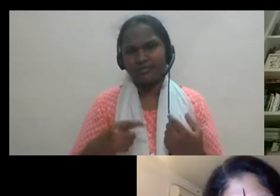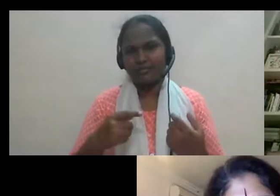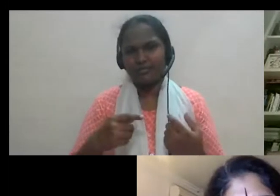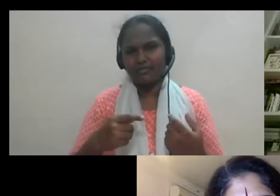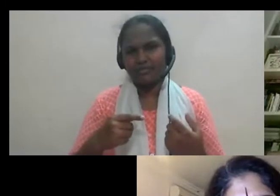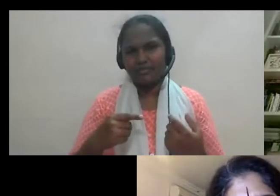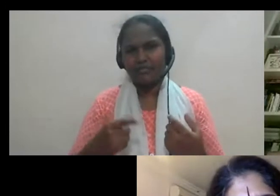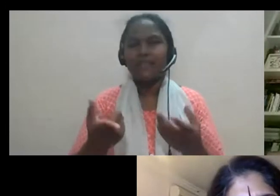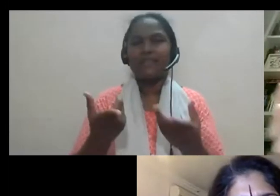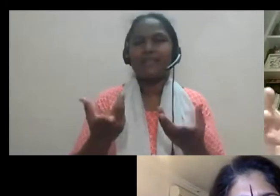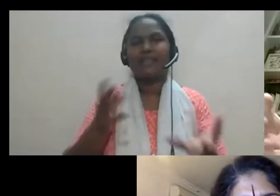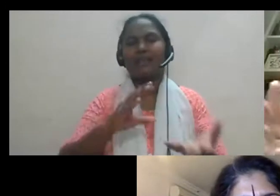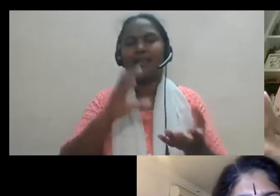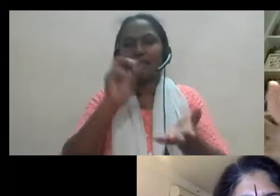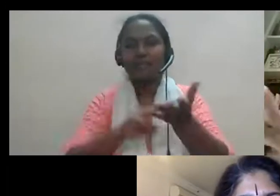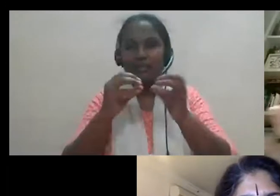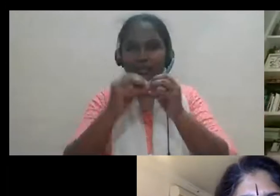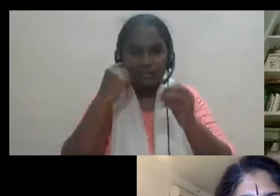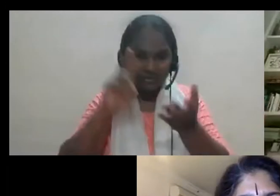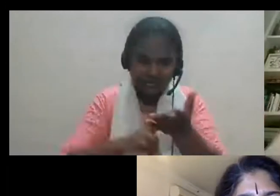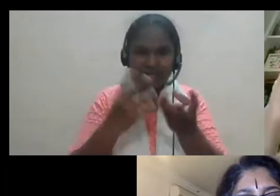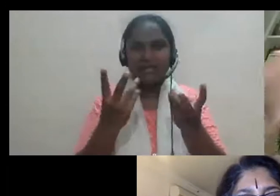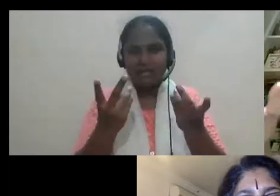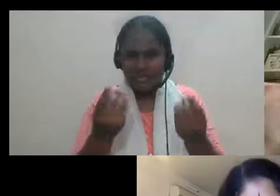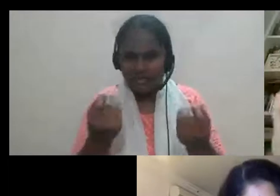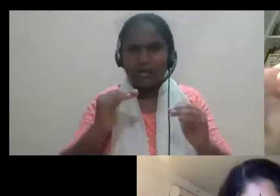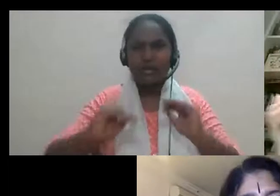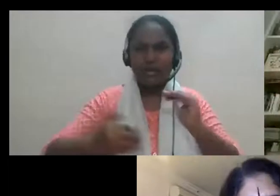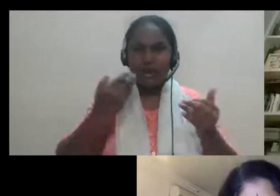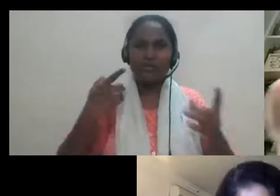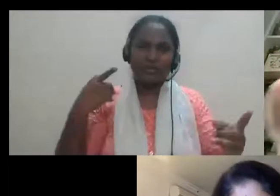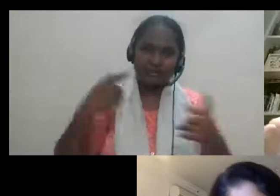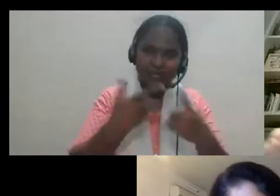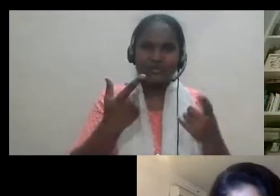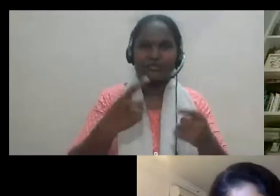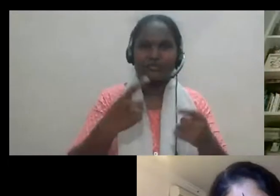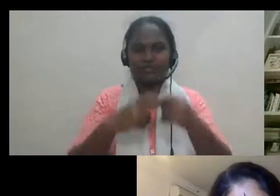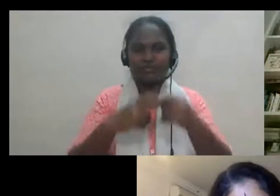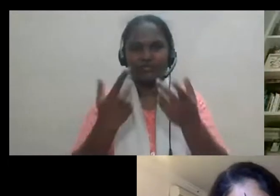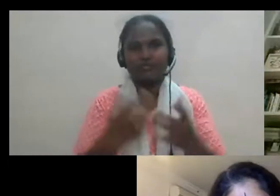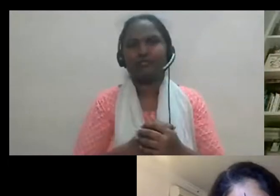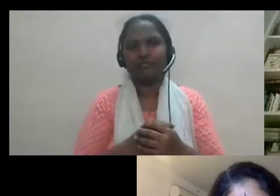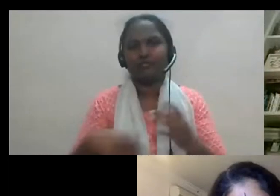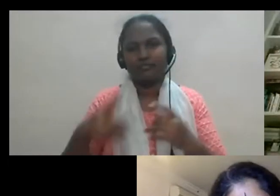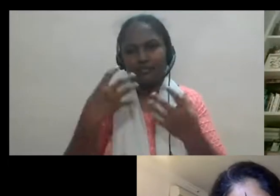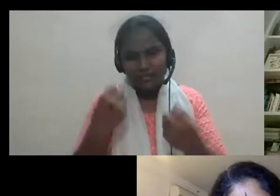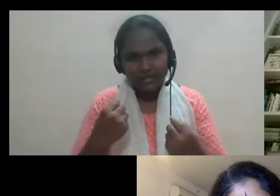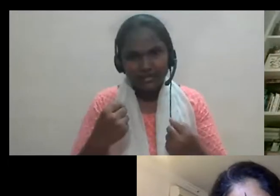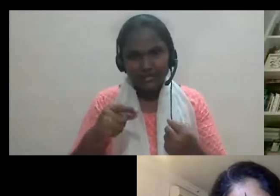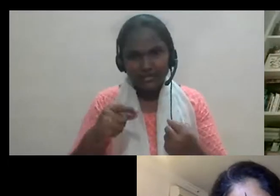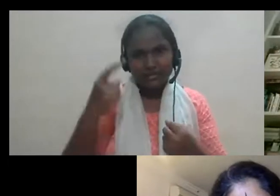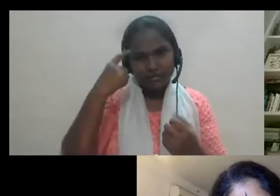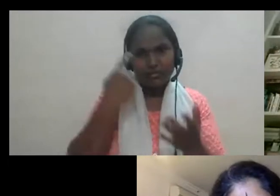it's a combination of numbers. Let's see, how do we reach and quality that, and what is it